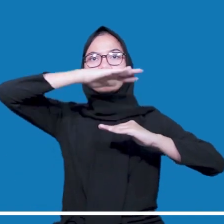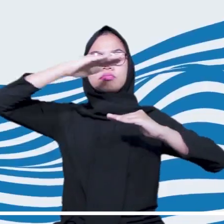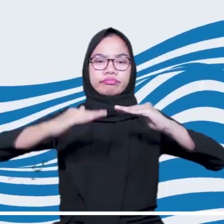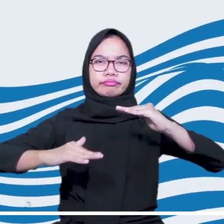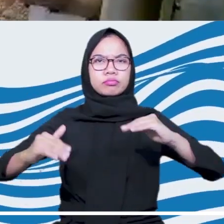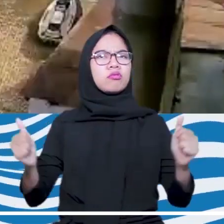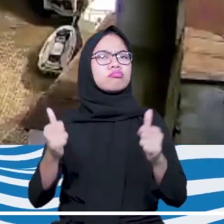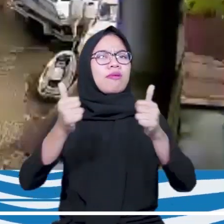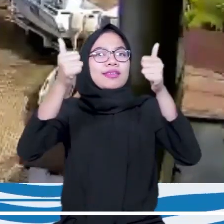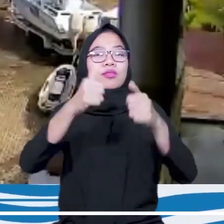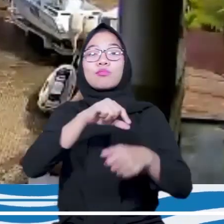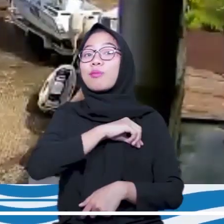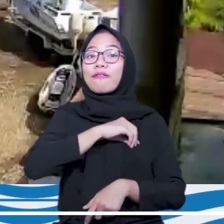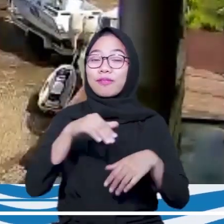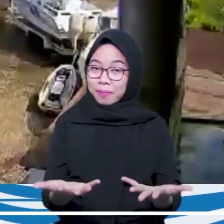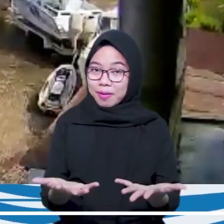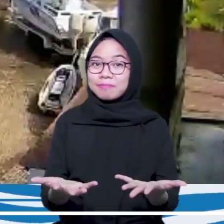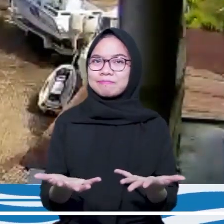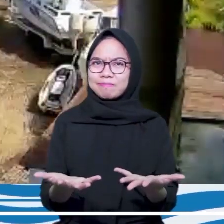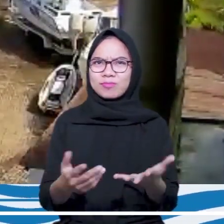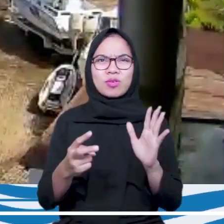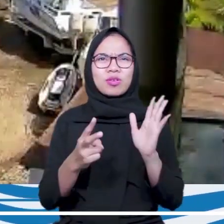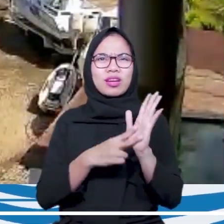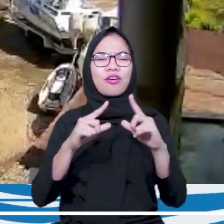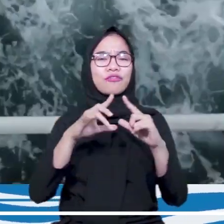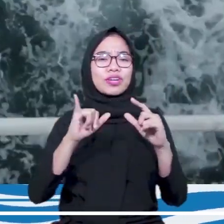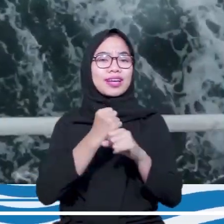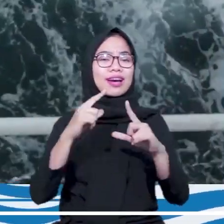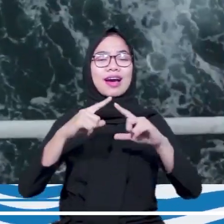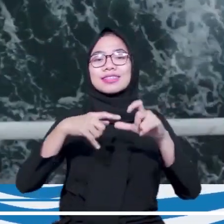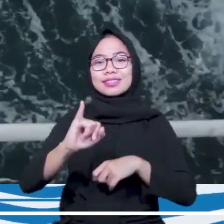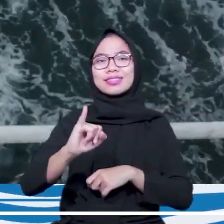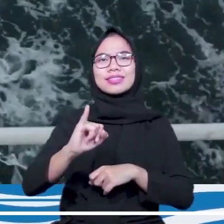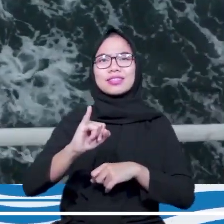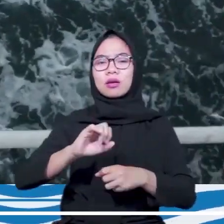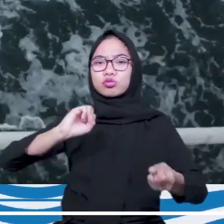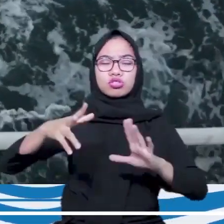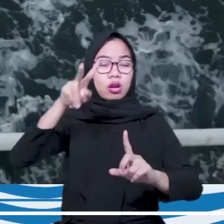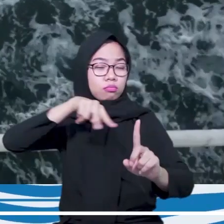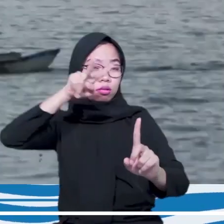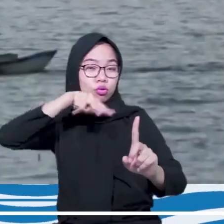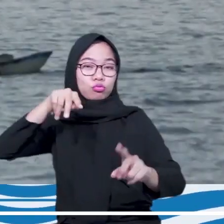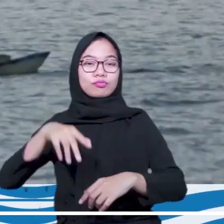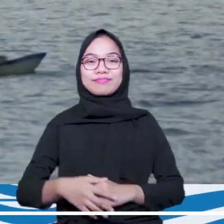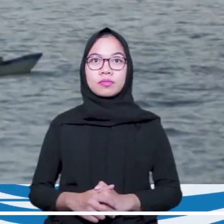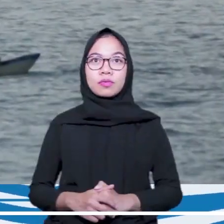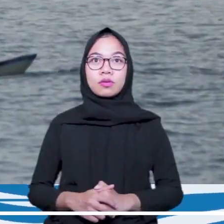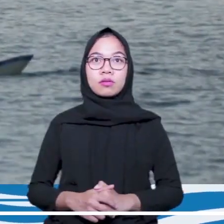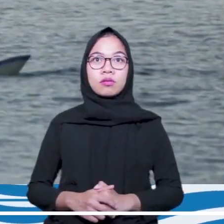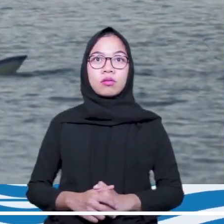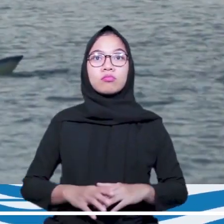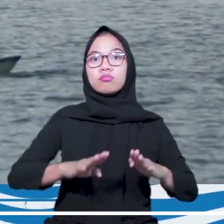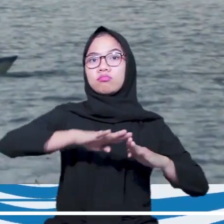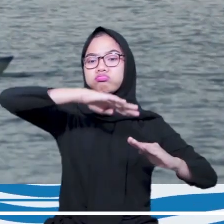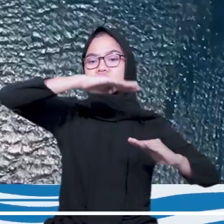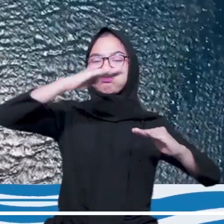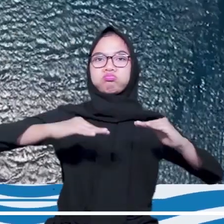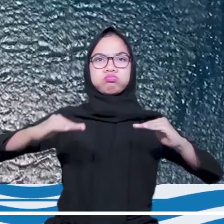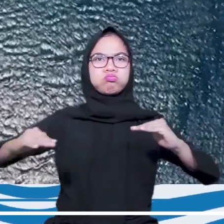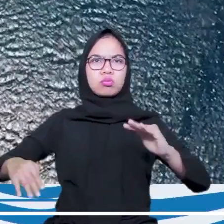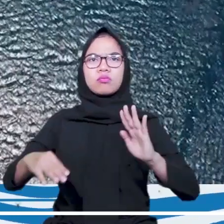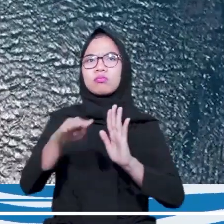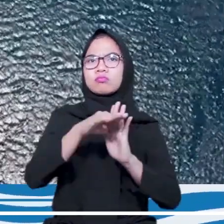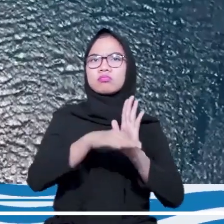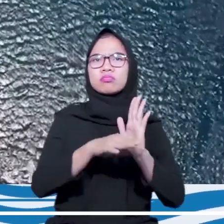data quality is continuously refined, particularly to fulfill the needs for navigational purposes and natural